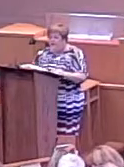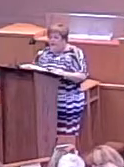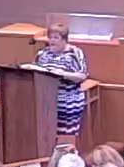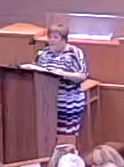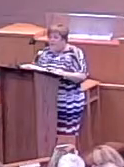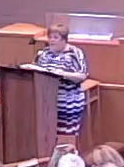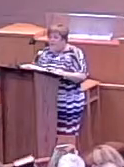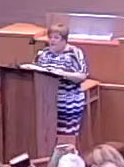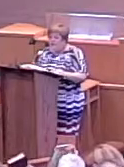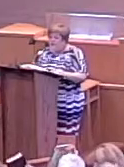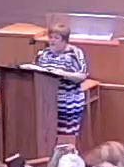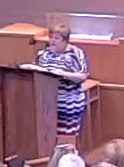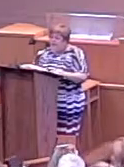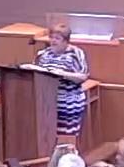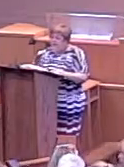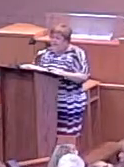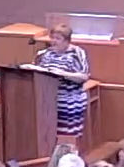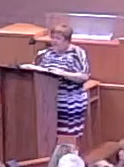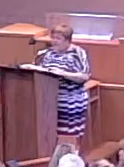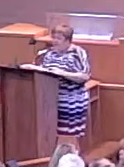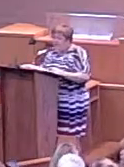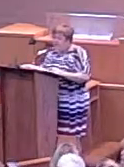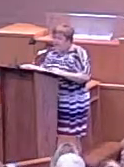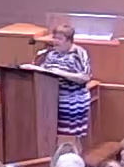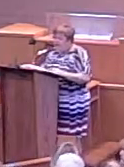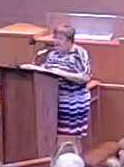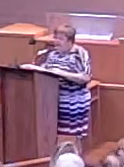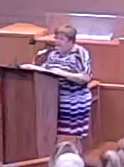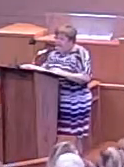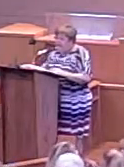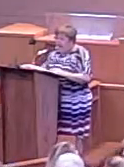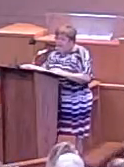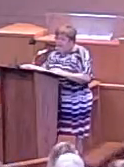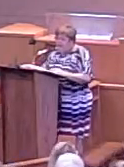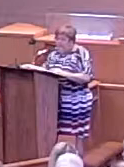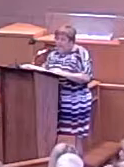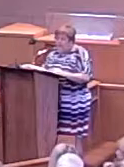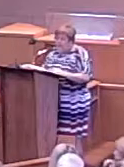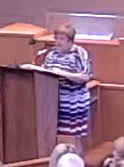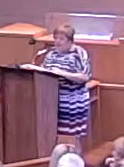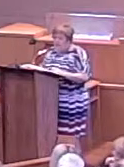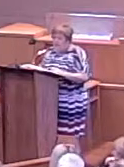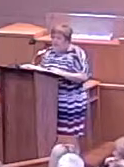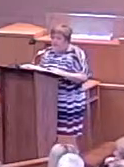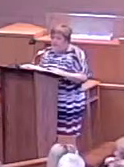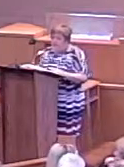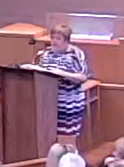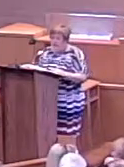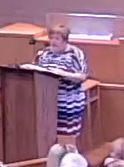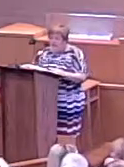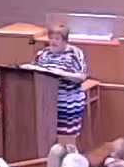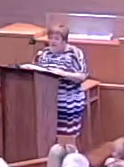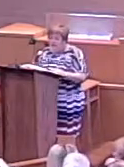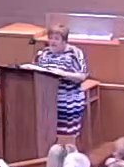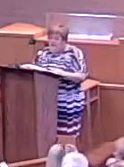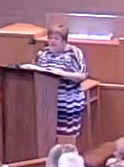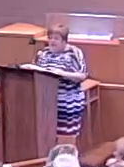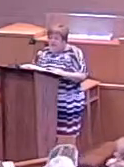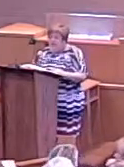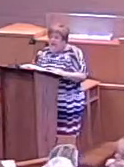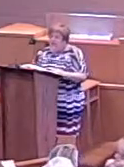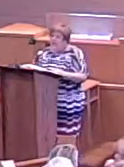Lord, broken and shed, life for the